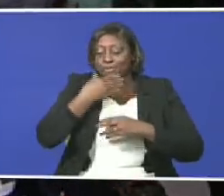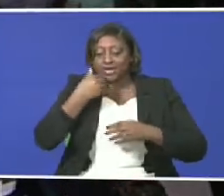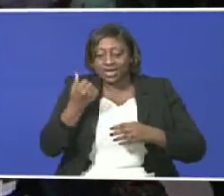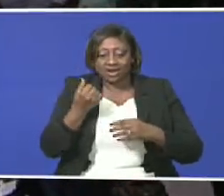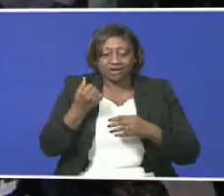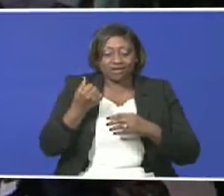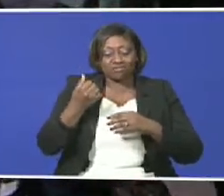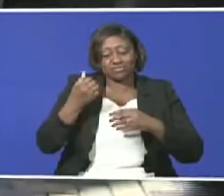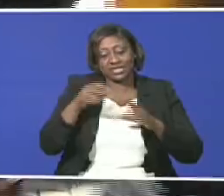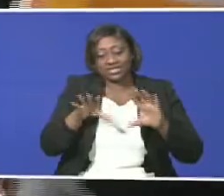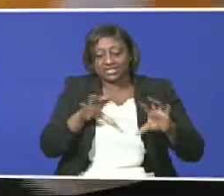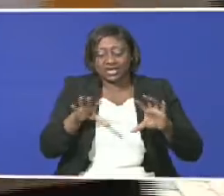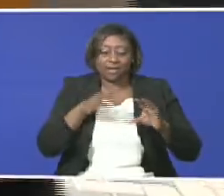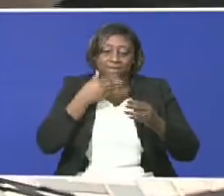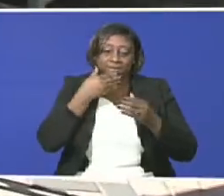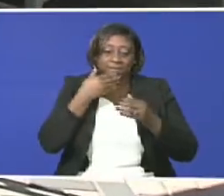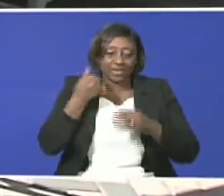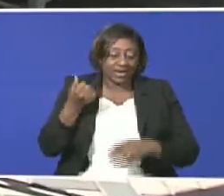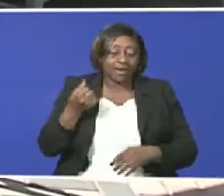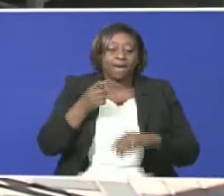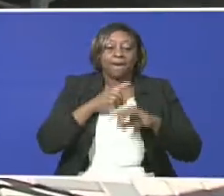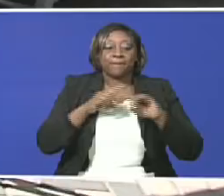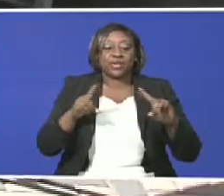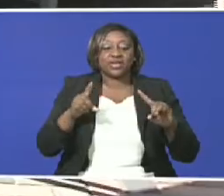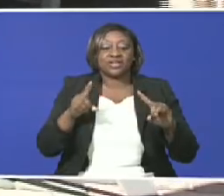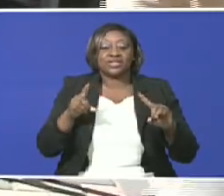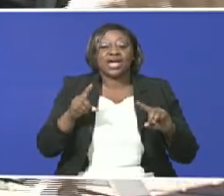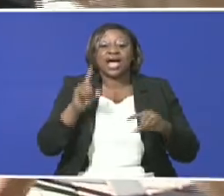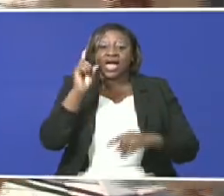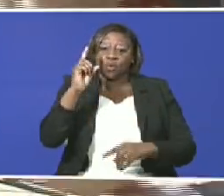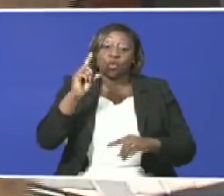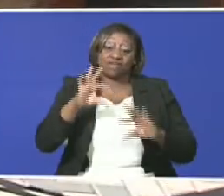But then a lot of people know me and think that's a matter of opinion, because I'm a